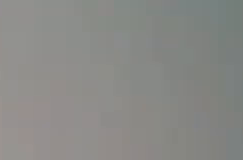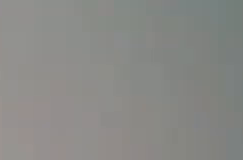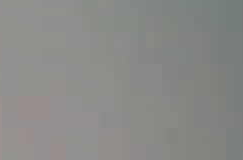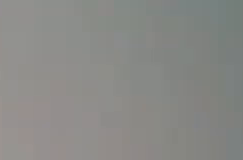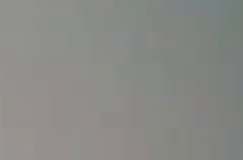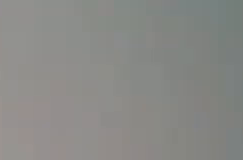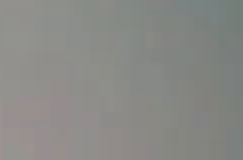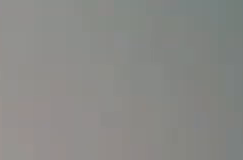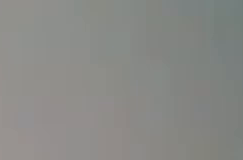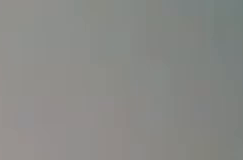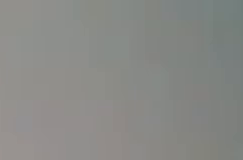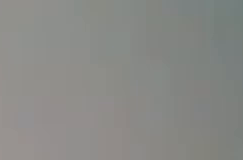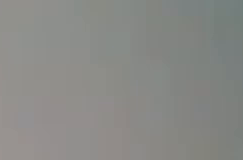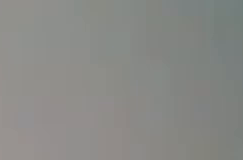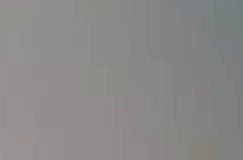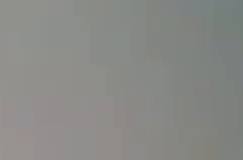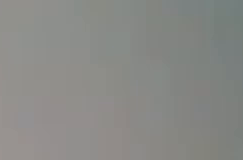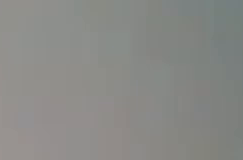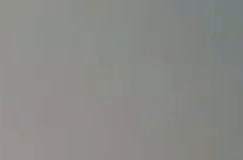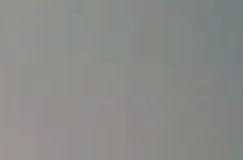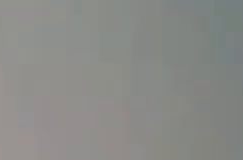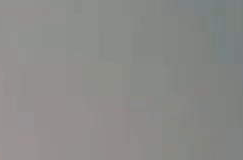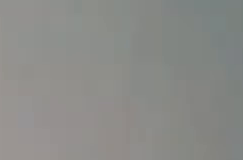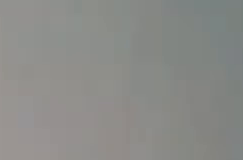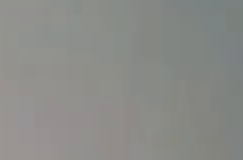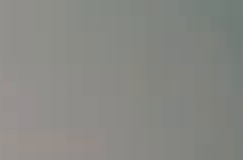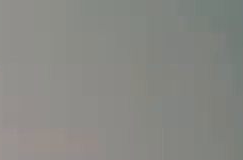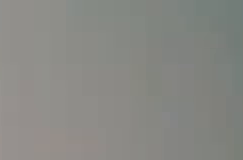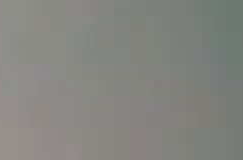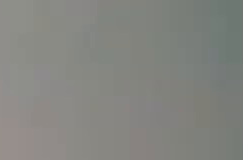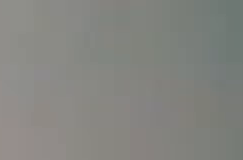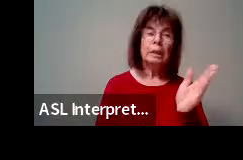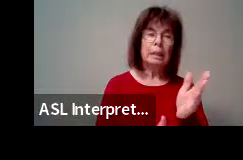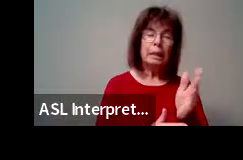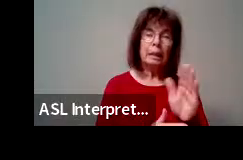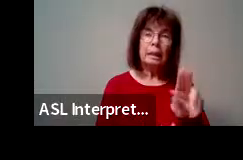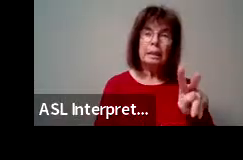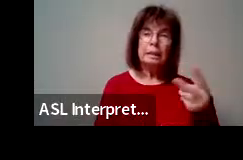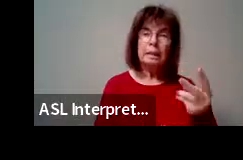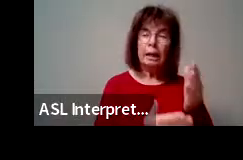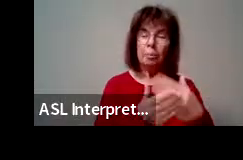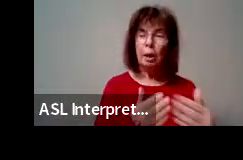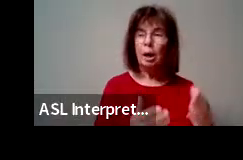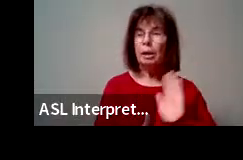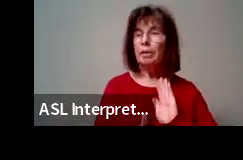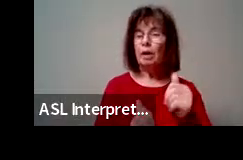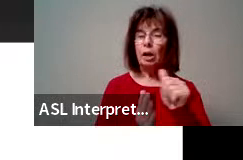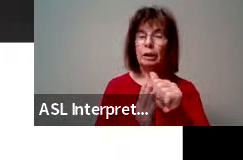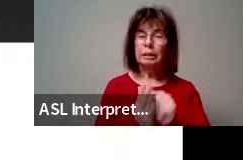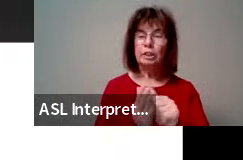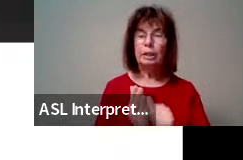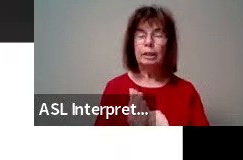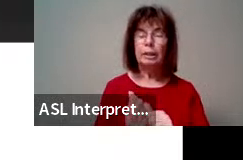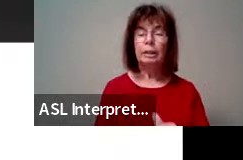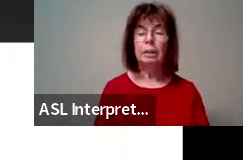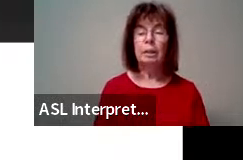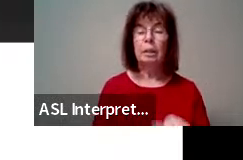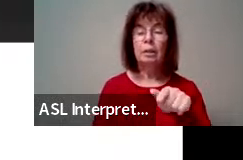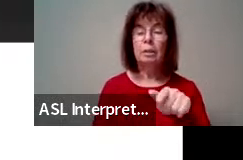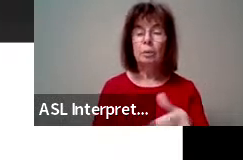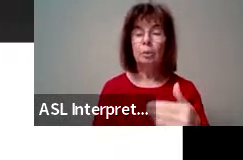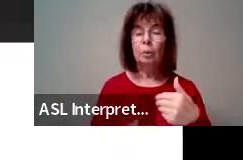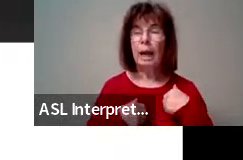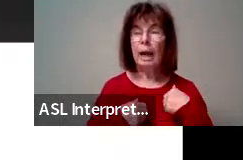Okay, so we're going to shift to the second part of our agenda where we are moving to a